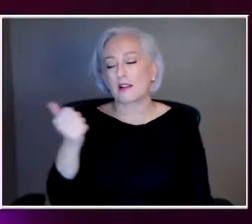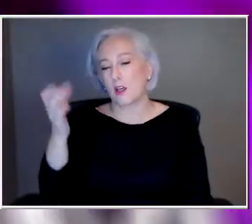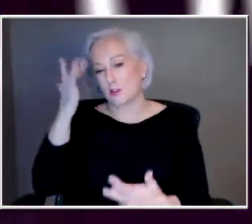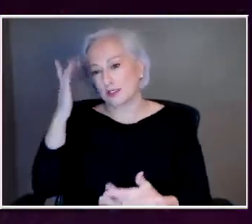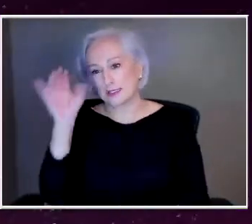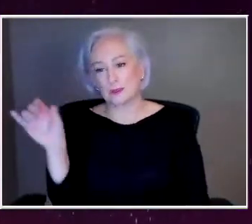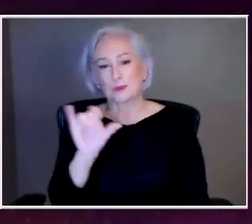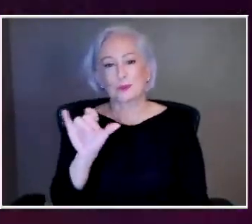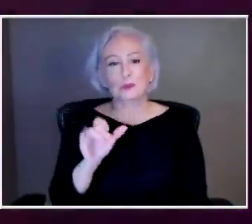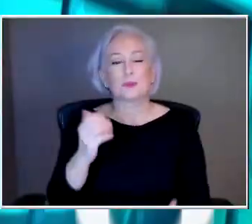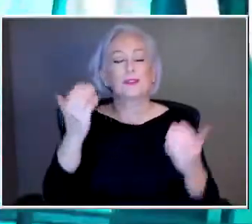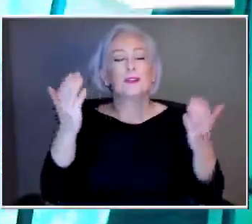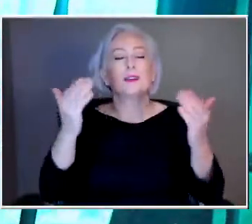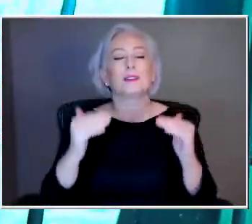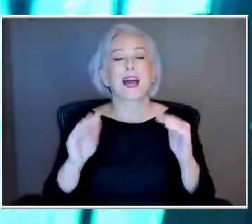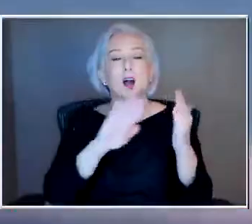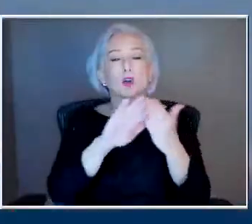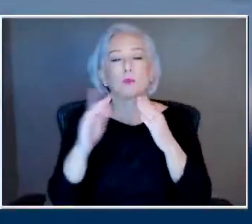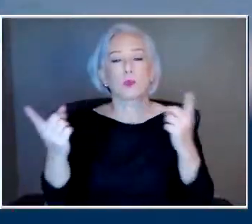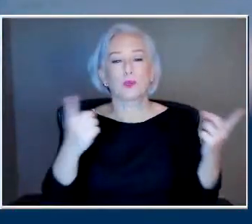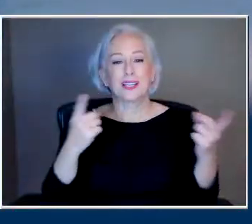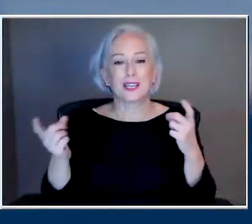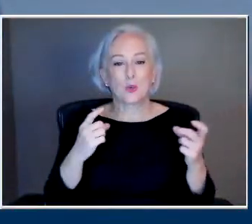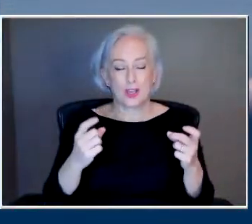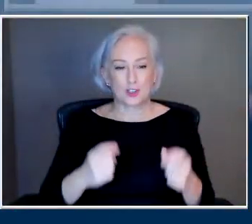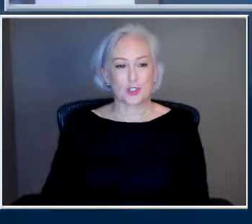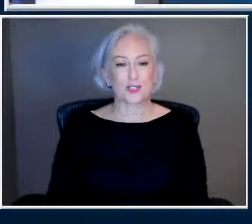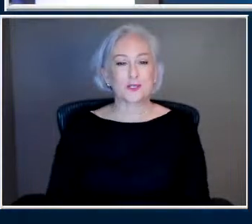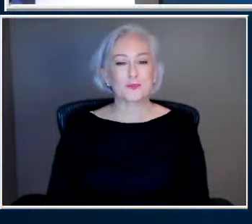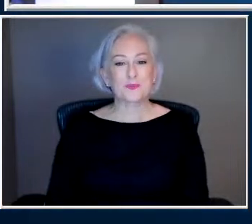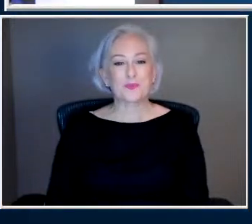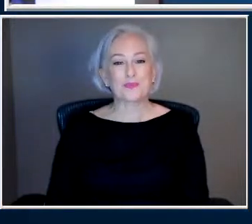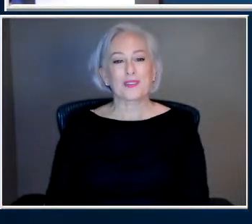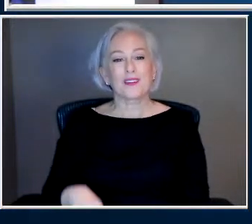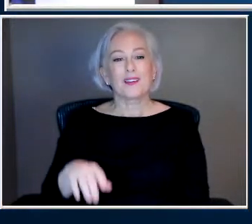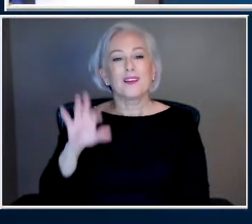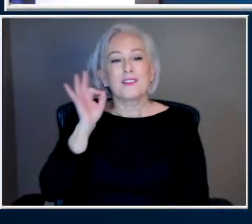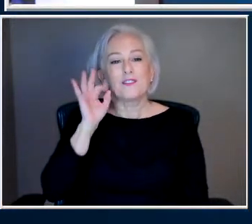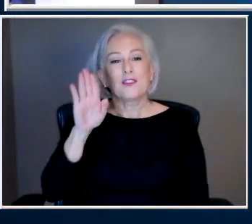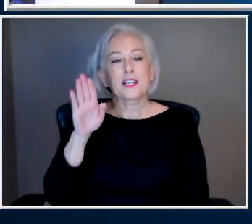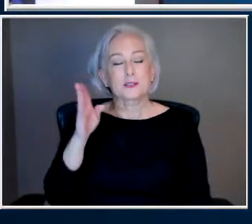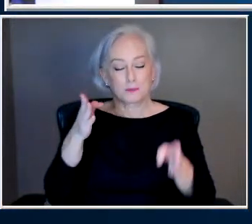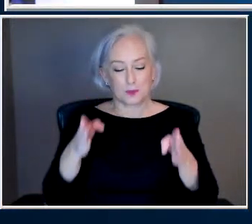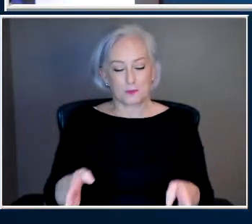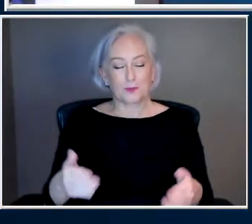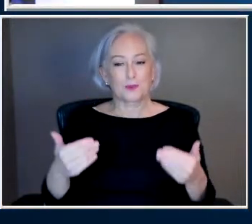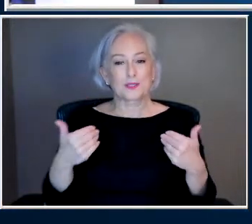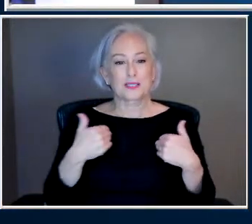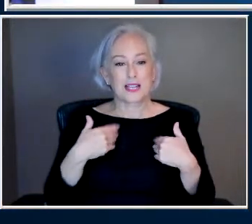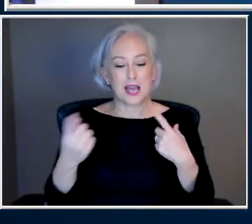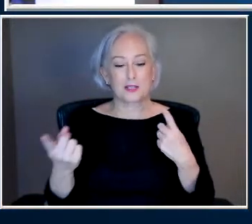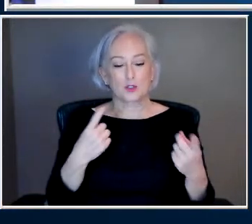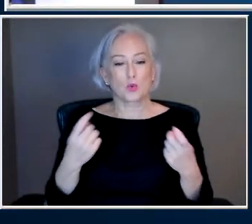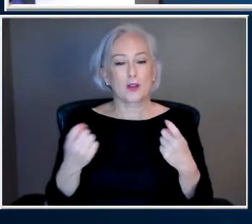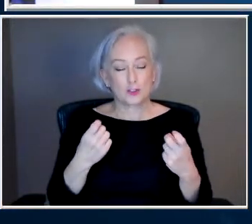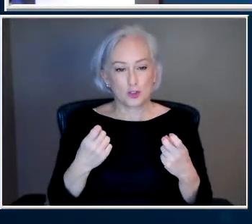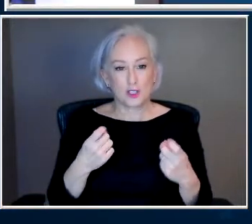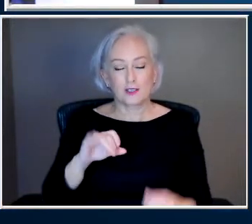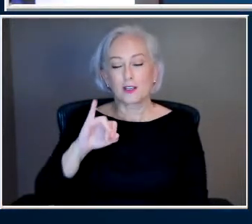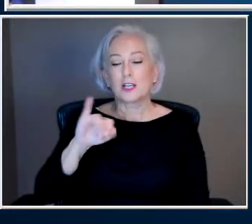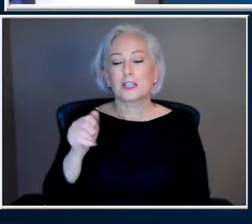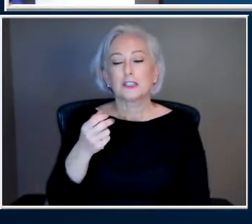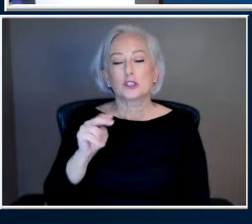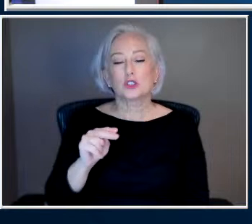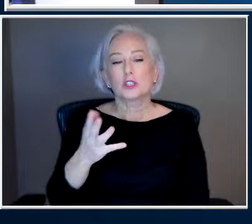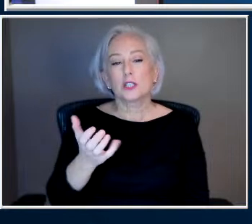community questions now. They're rolling in. We have a Facebook viewer has a question for Dr. Kasi. Dr. Kasi, Jean wants to know how you spell